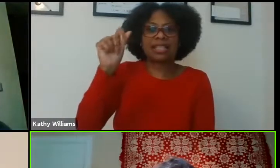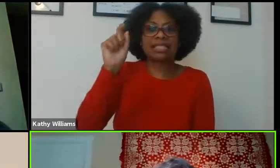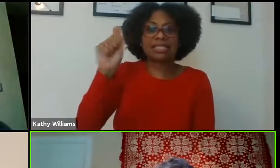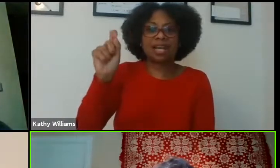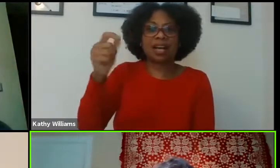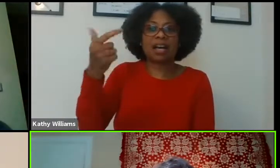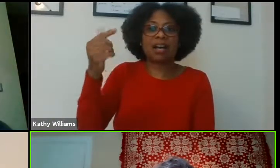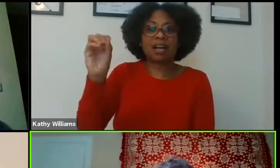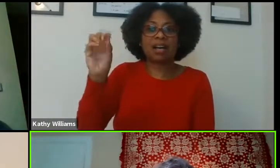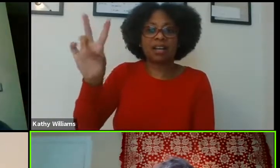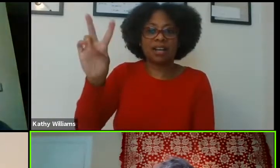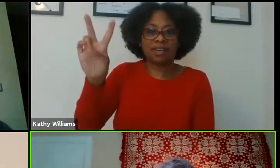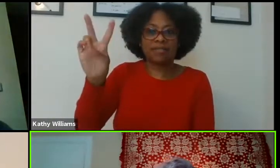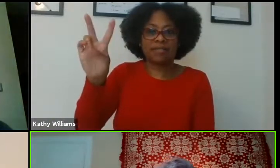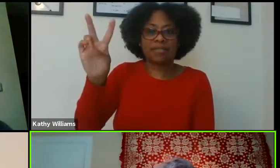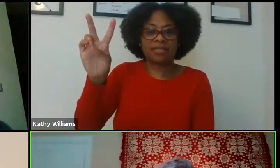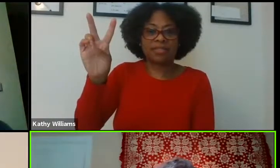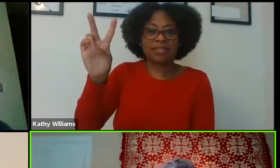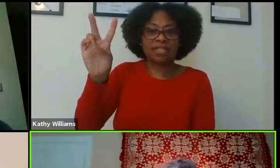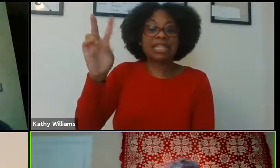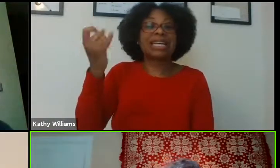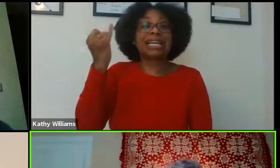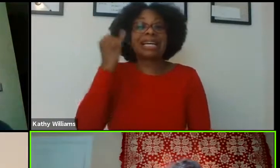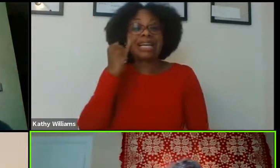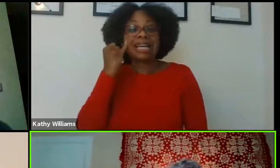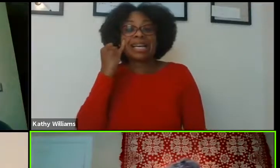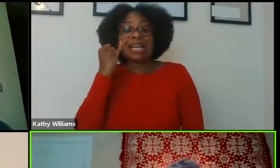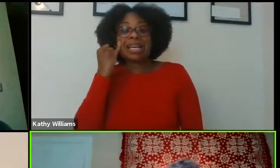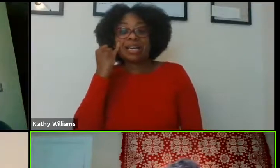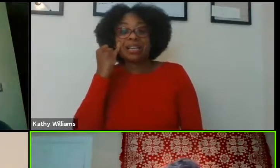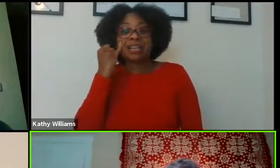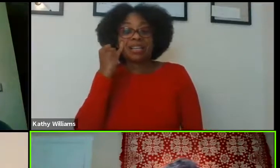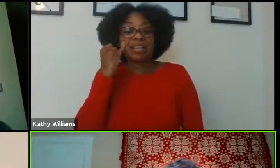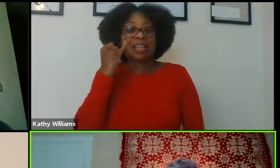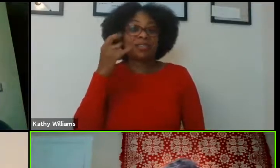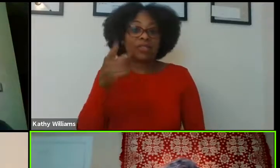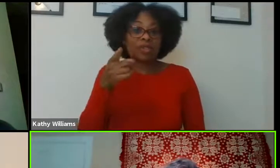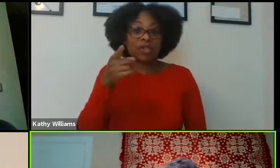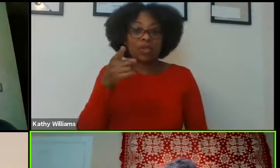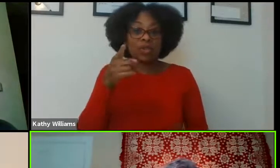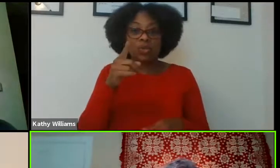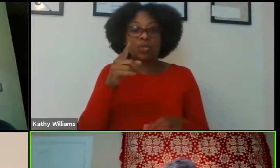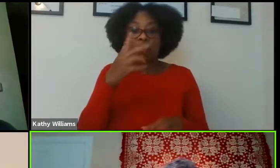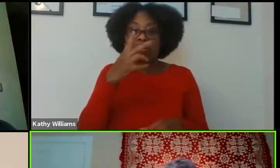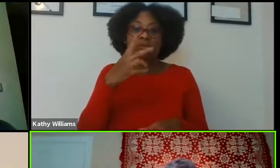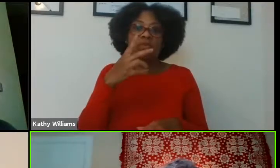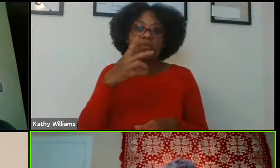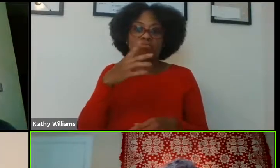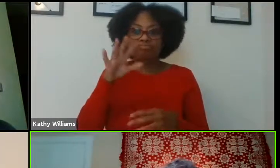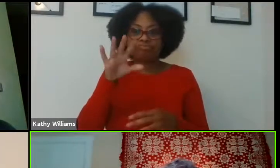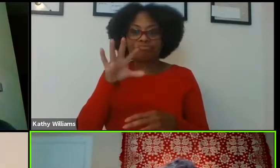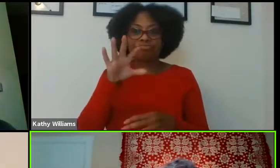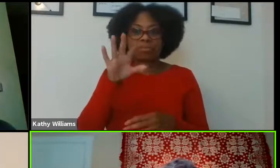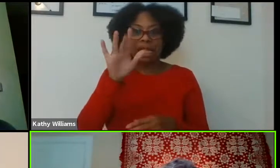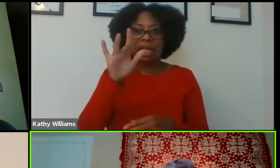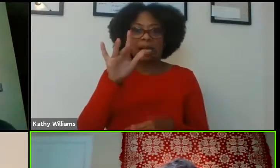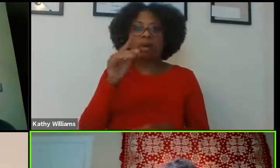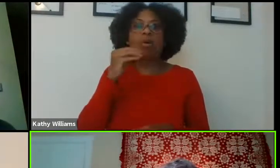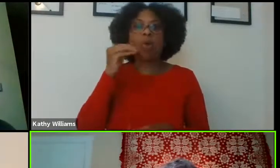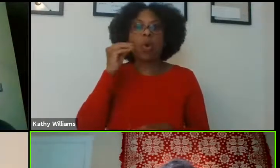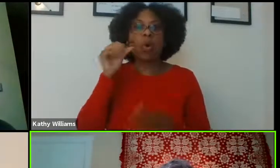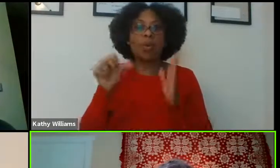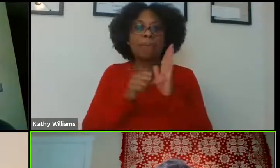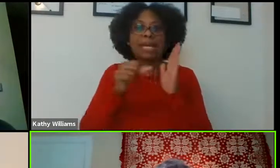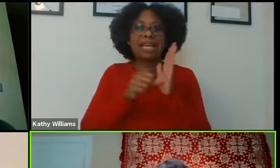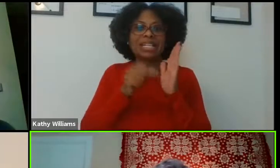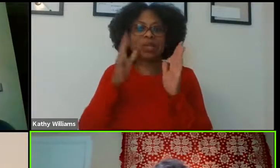www.ssa.gov. And if you'll find on the homepage a link called